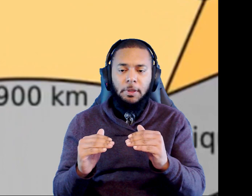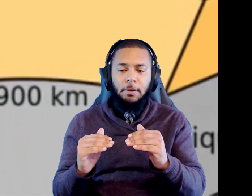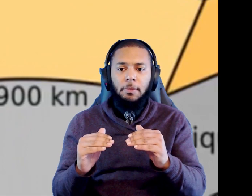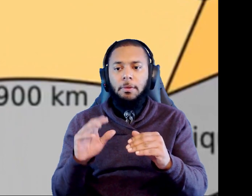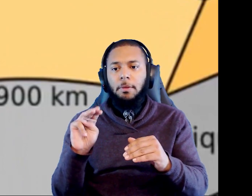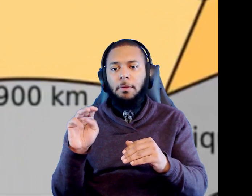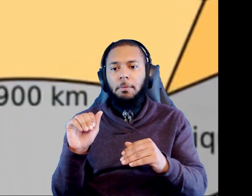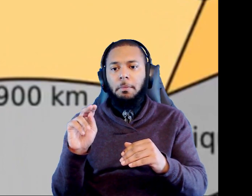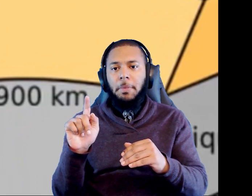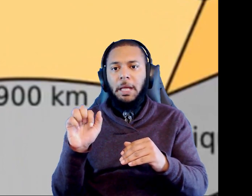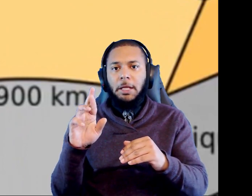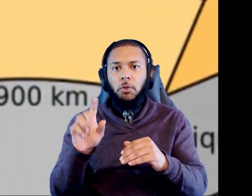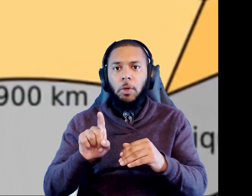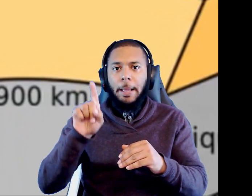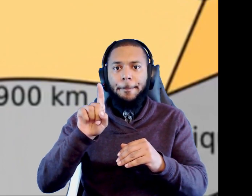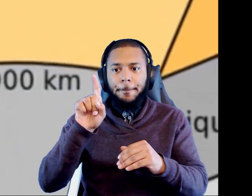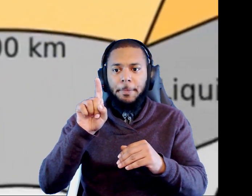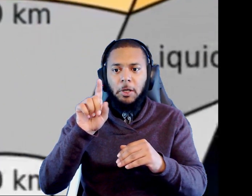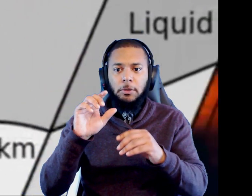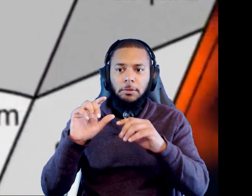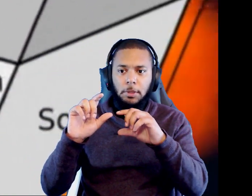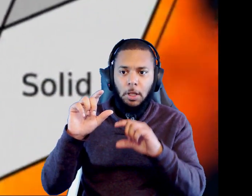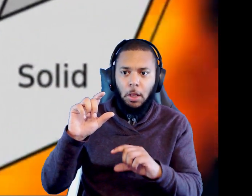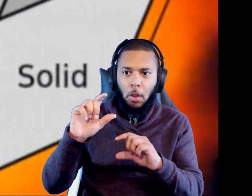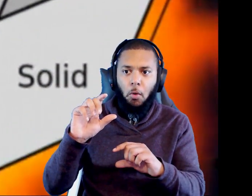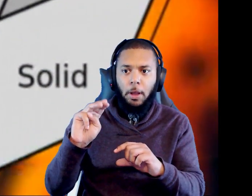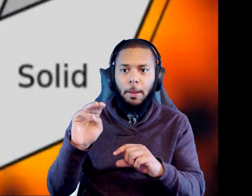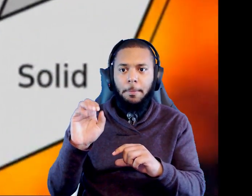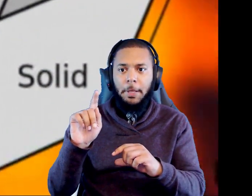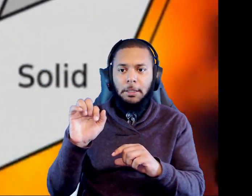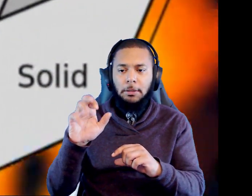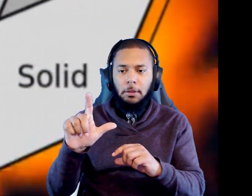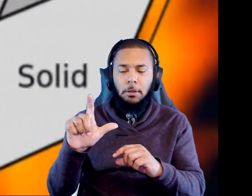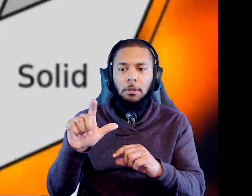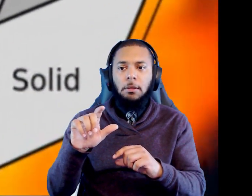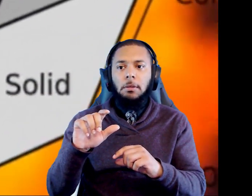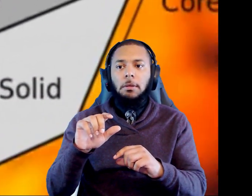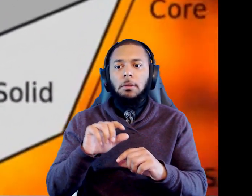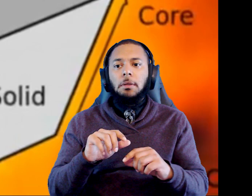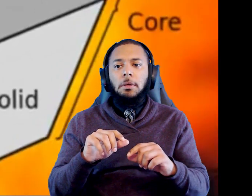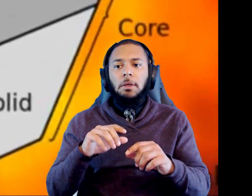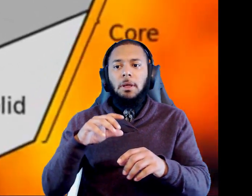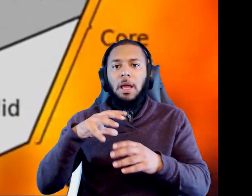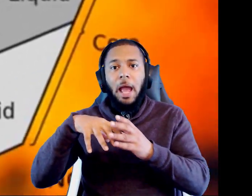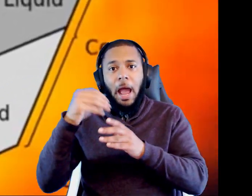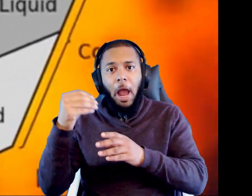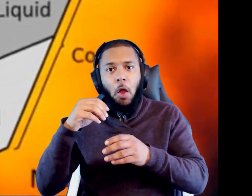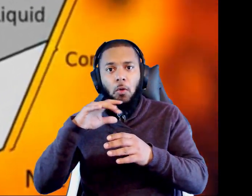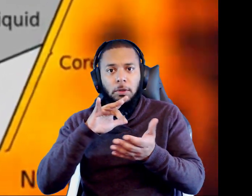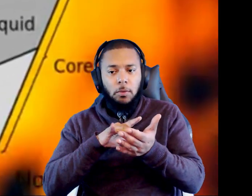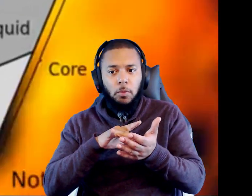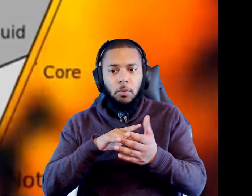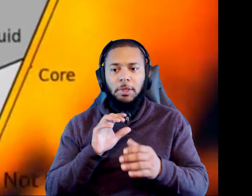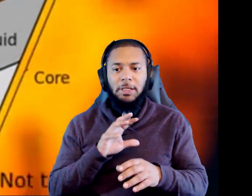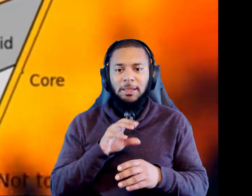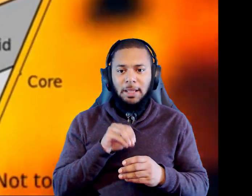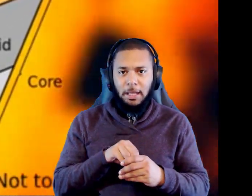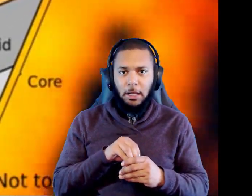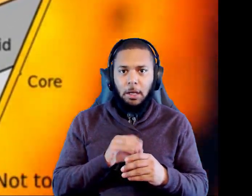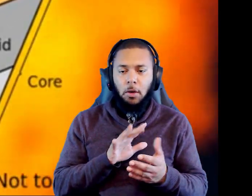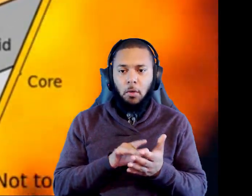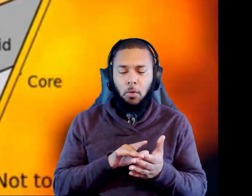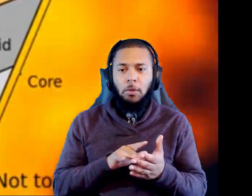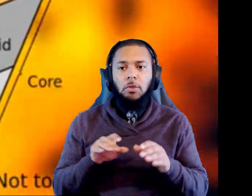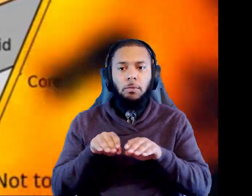mantle, then the lower mantle, the outer core, and then the inner core. So the Earth is actually divided into